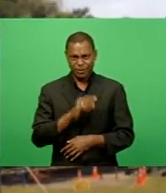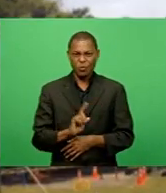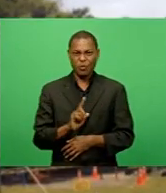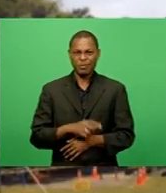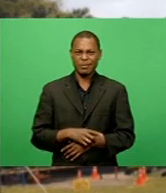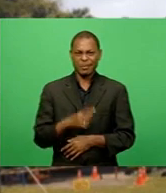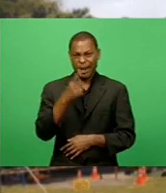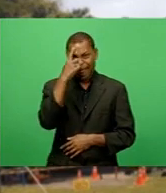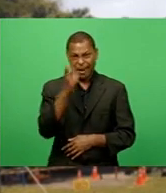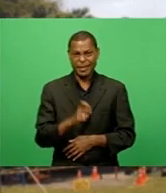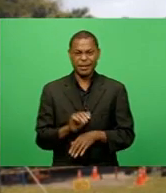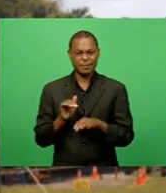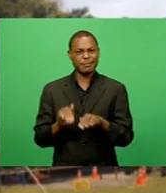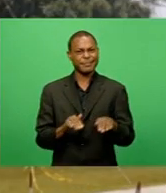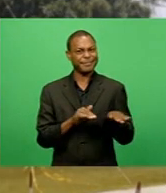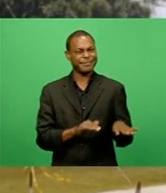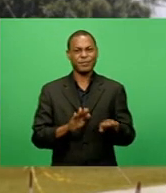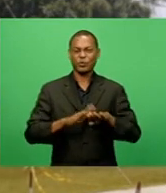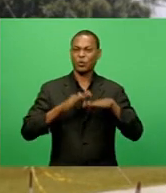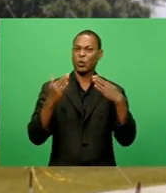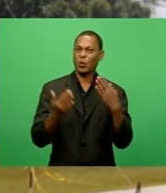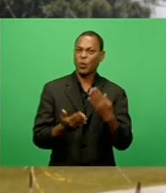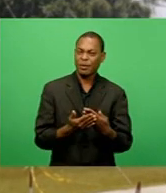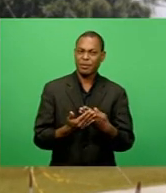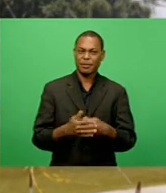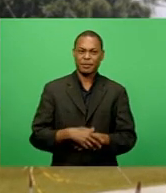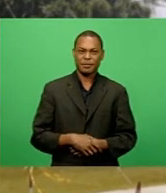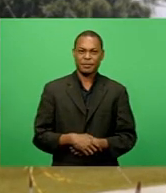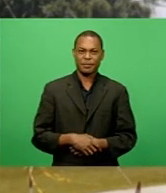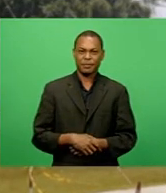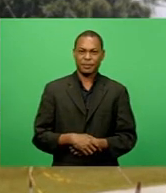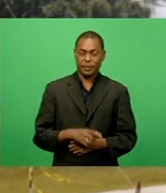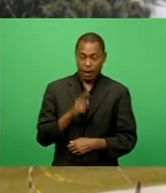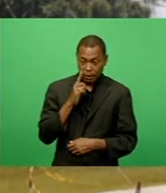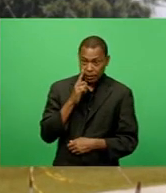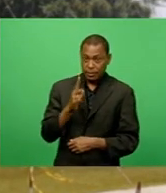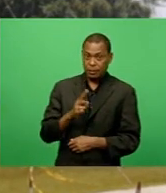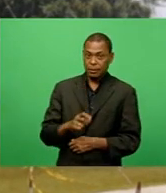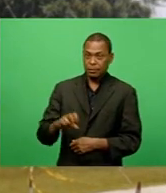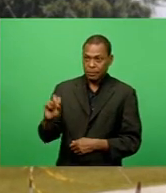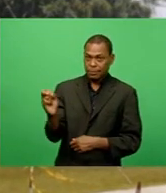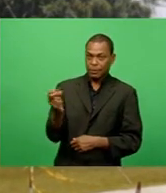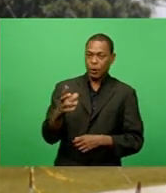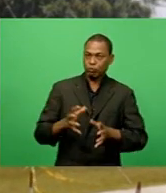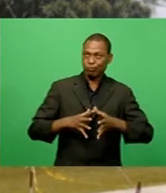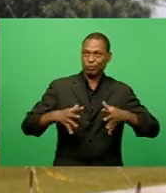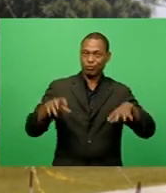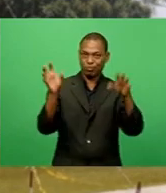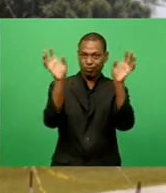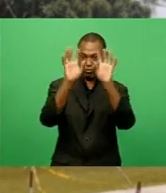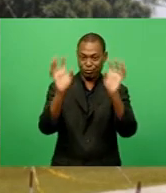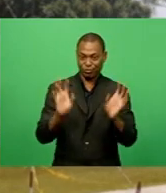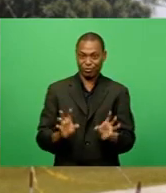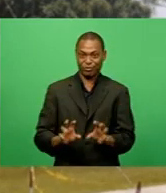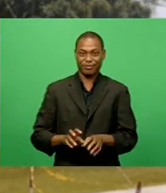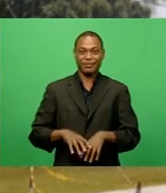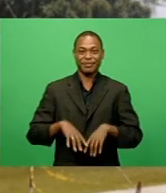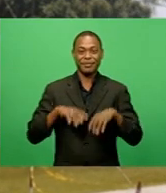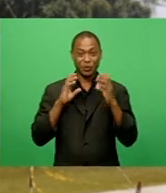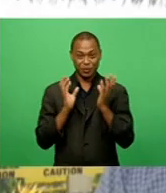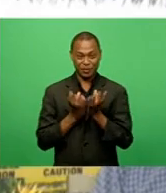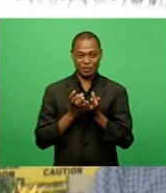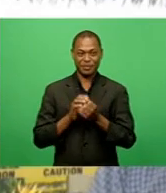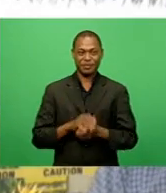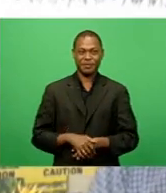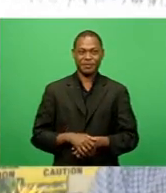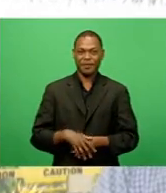come and partake in an evening of bliss, to witness the lighting of the biggest Christmas tree. So we will have a live band, and